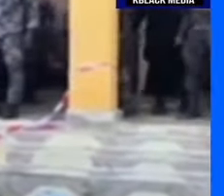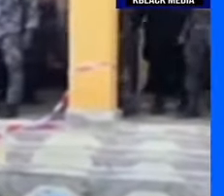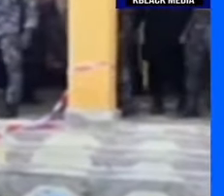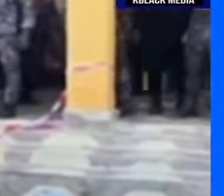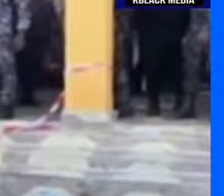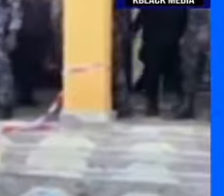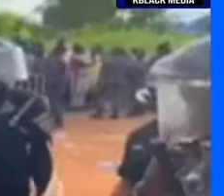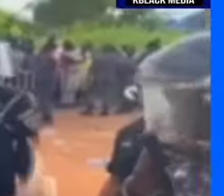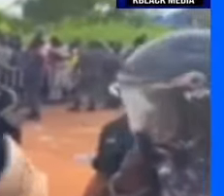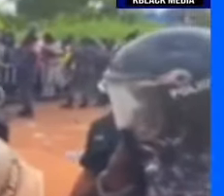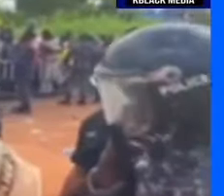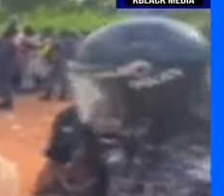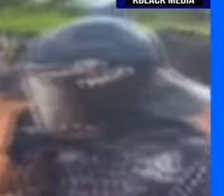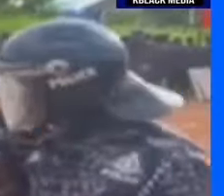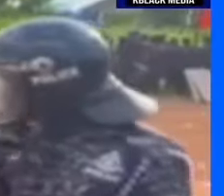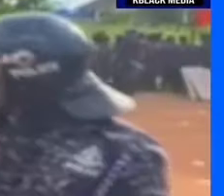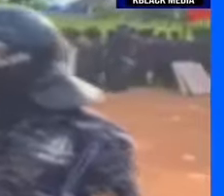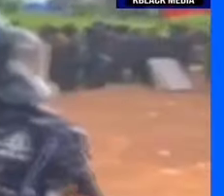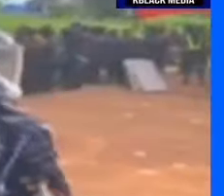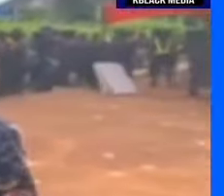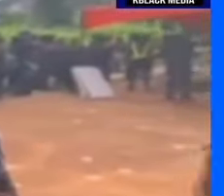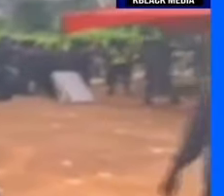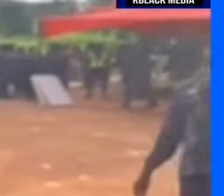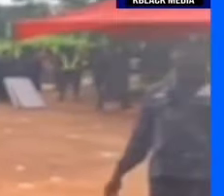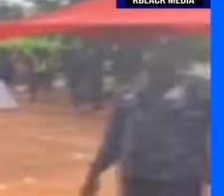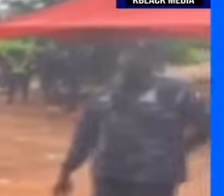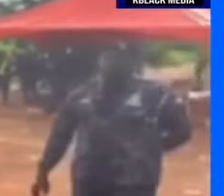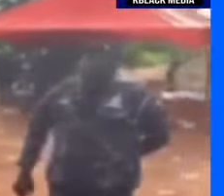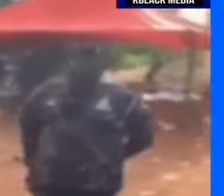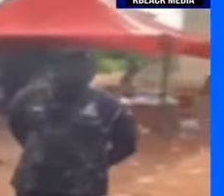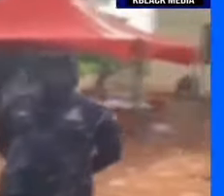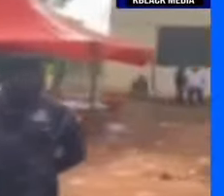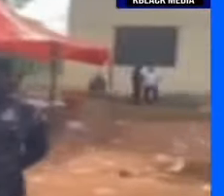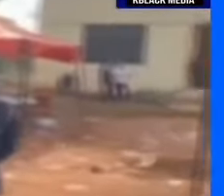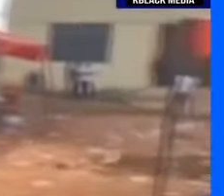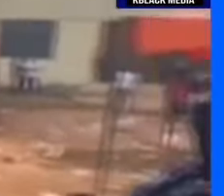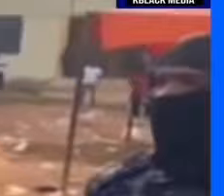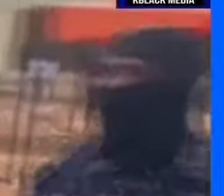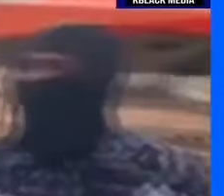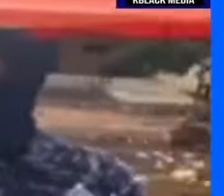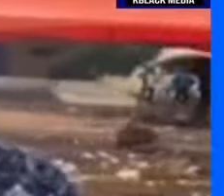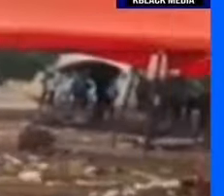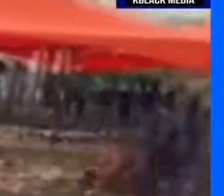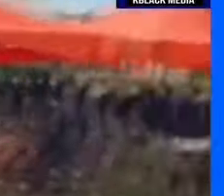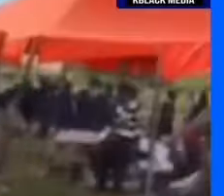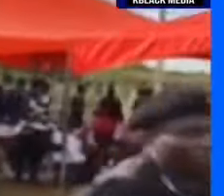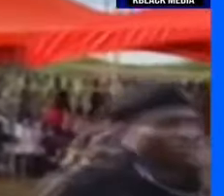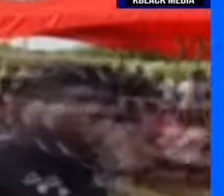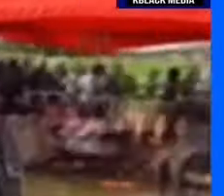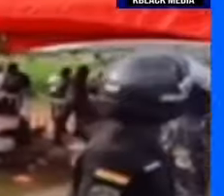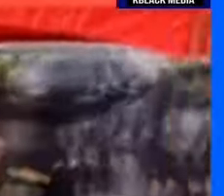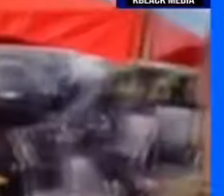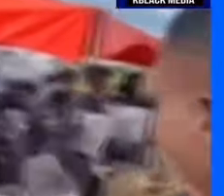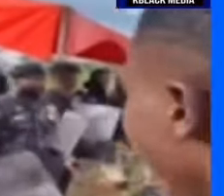be hold more, hold them ash. Oh, no, police station quatuabano. baby, I'm not talking. It was a no decision. I'm not taking it.